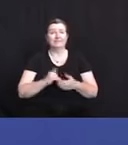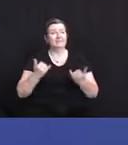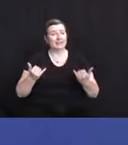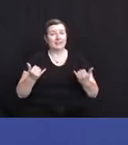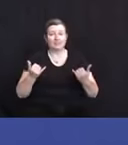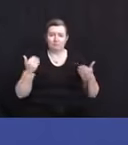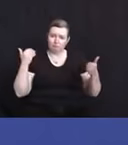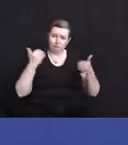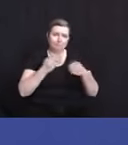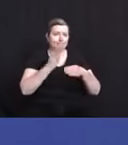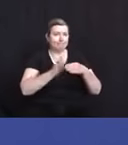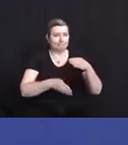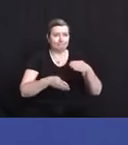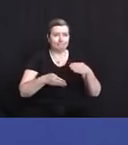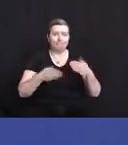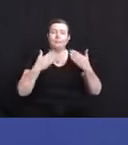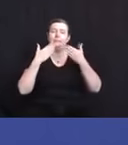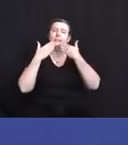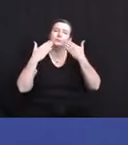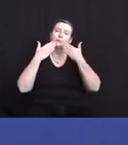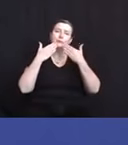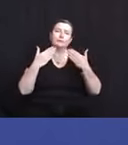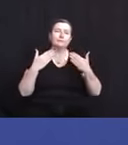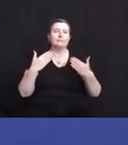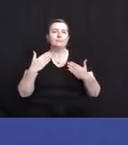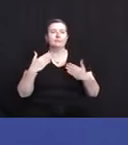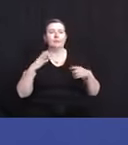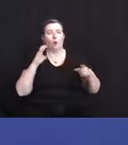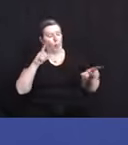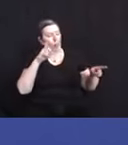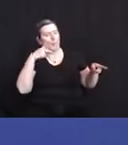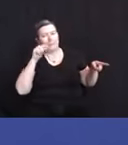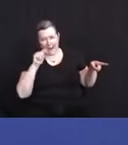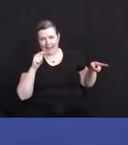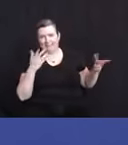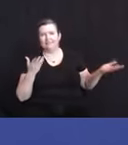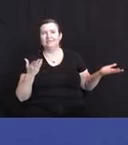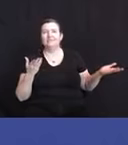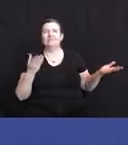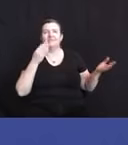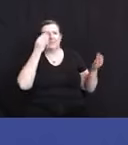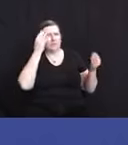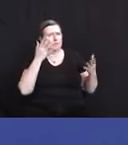Huge thanks. When Colonel Pat Callahan says there were no overnight